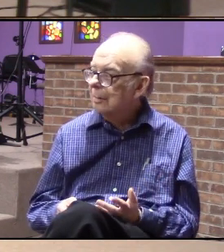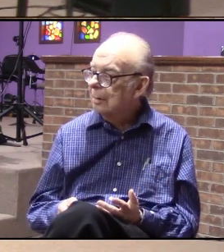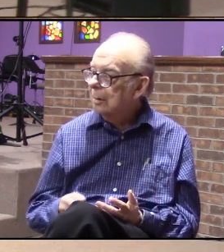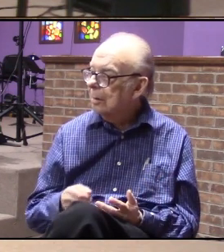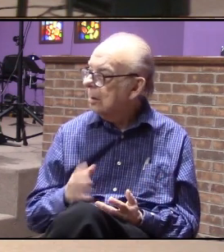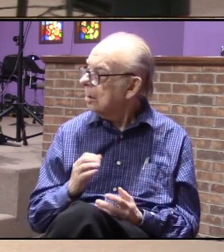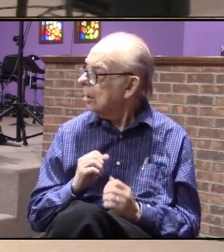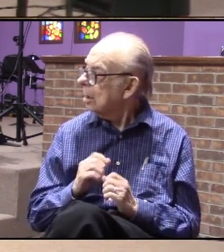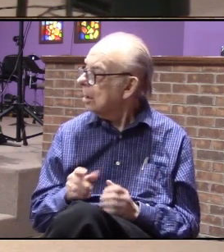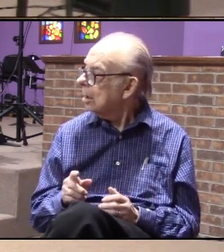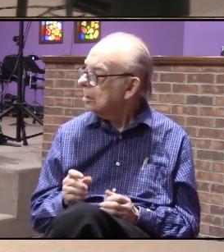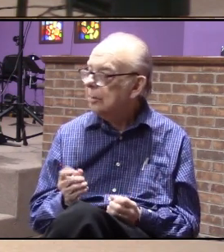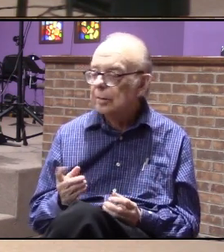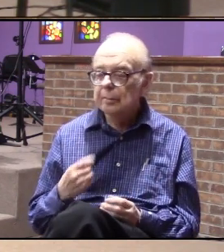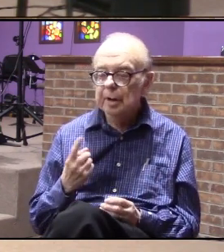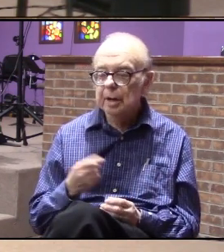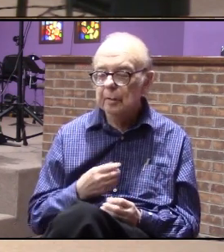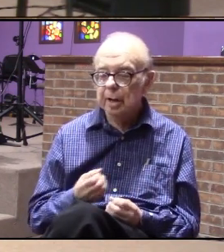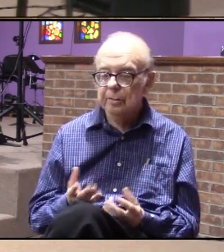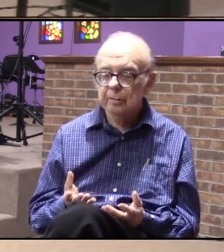God blessed in so many ways.